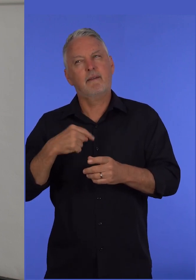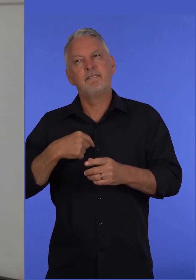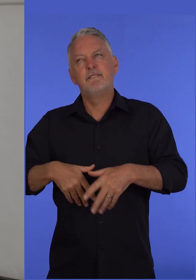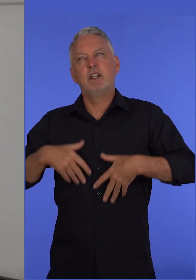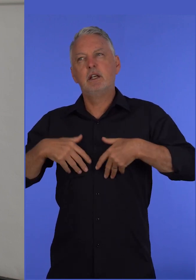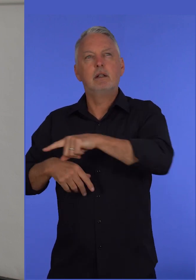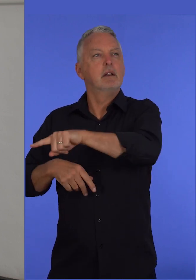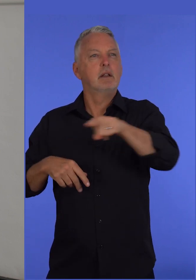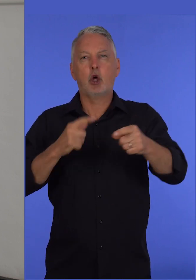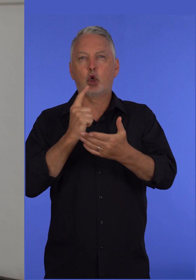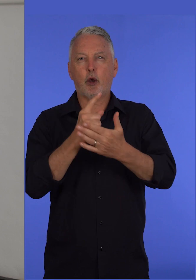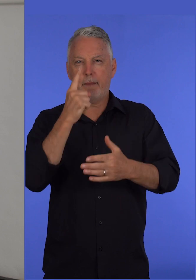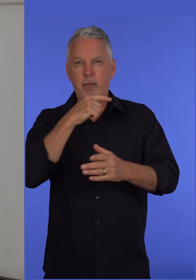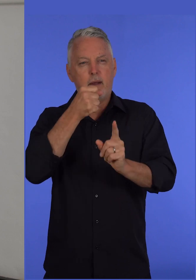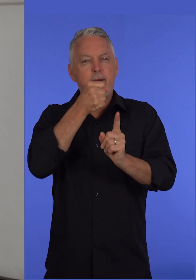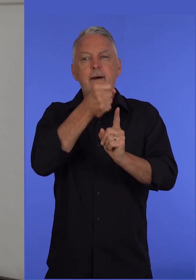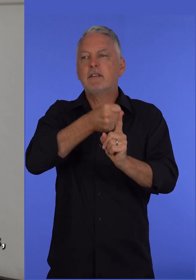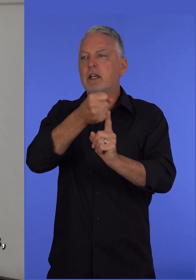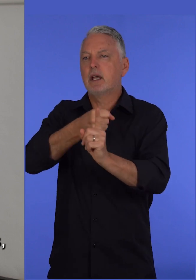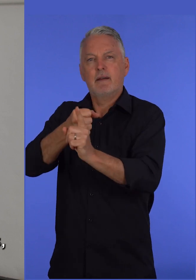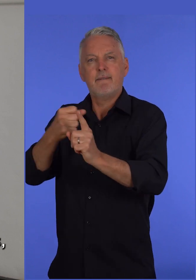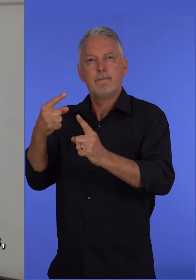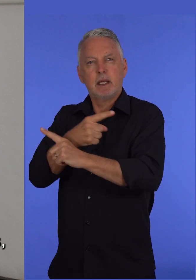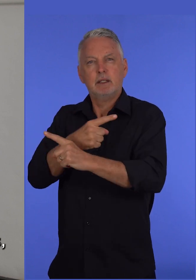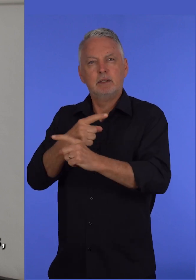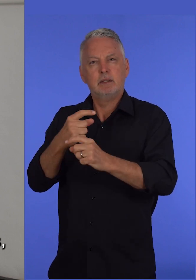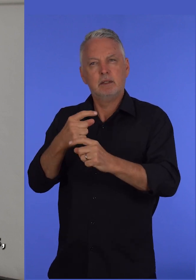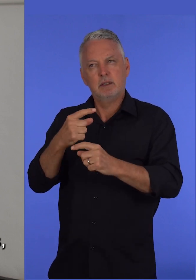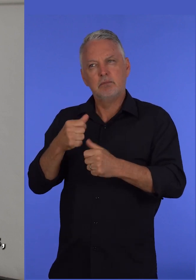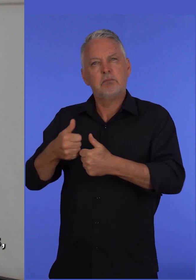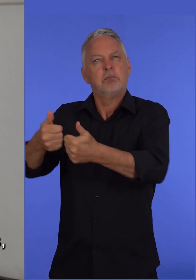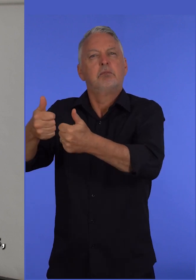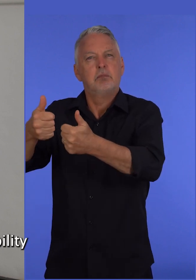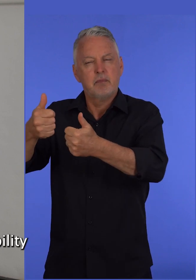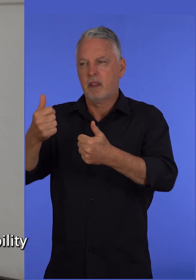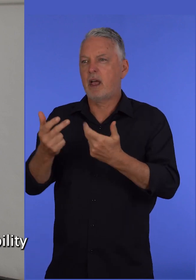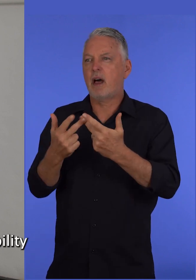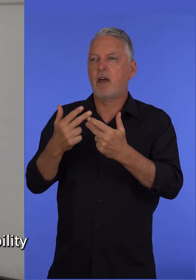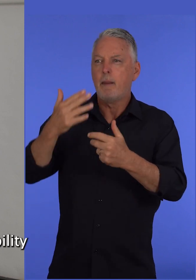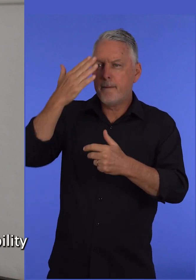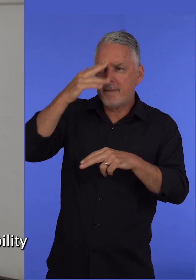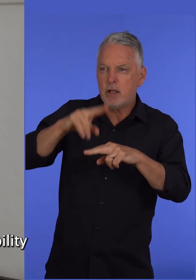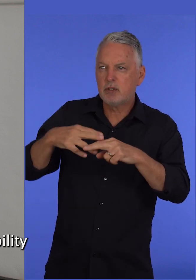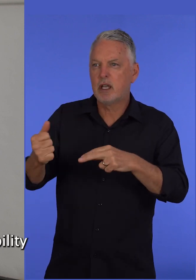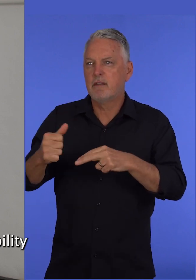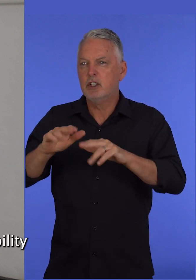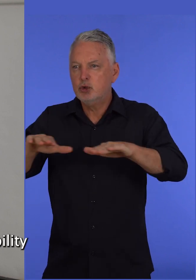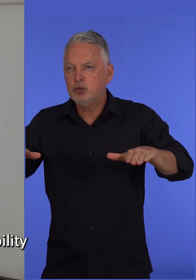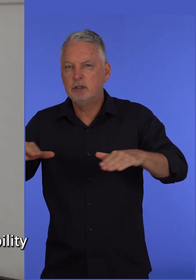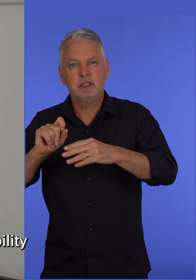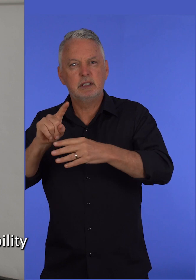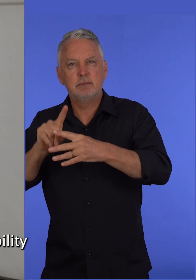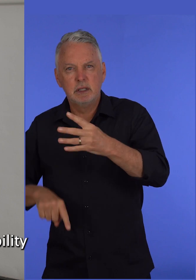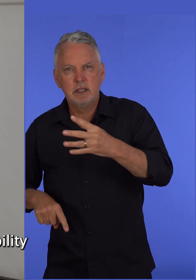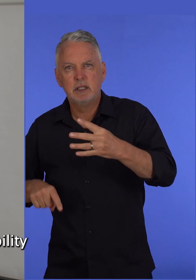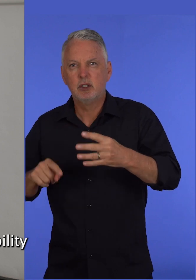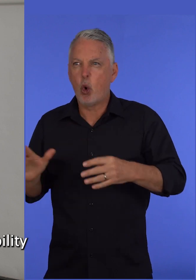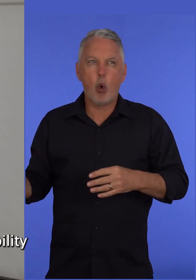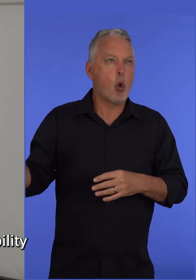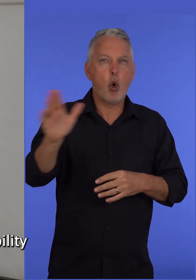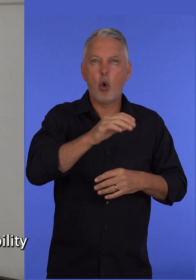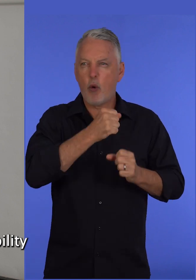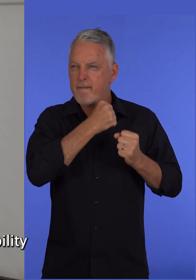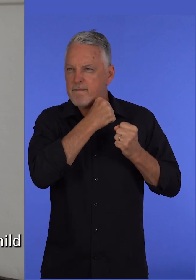fierce advocates, and not just advocates with disabilities, but fierce advocates, parents of children with disability who are fighting